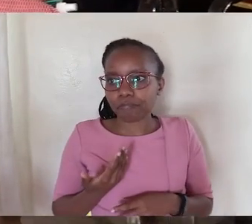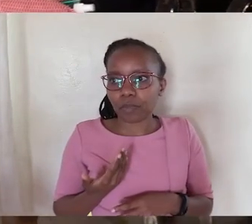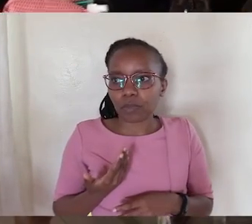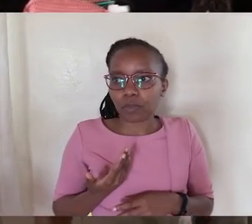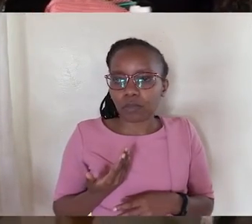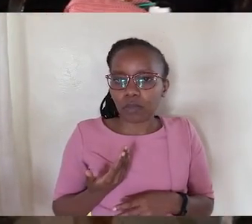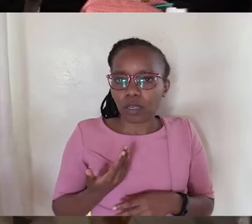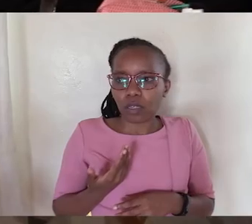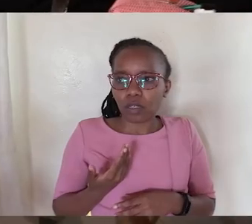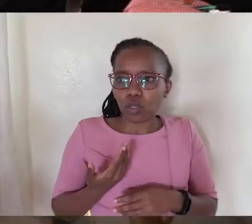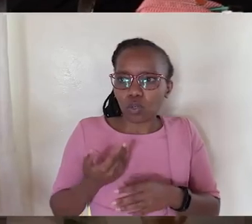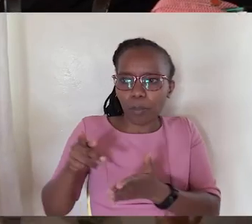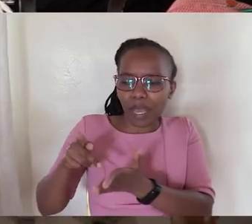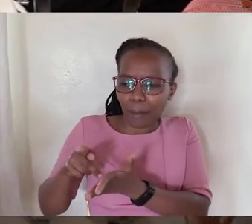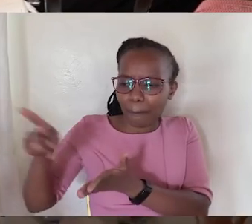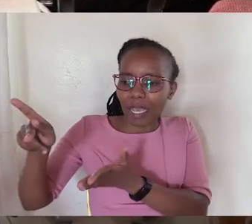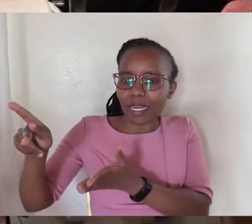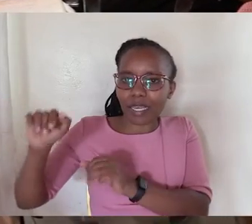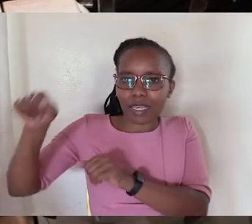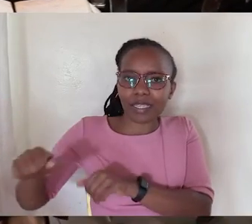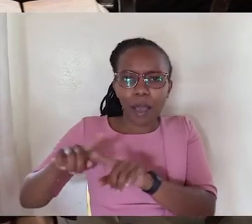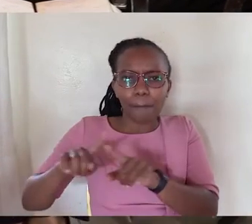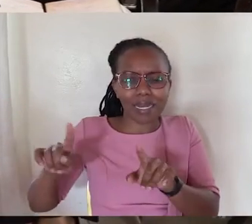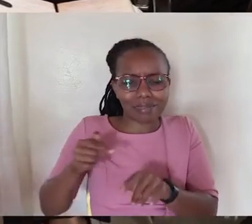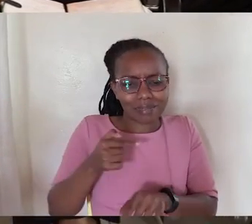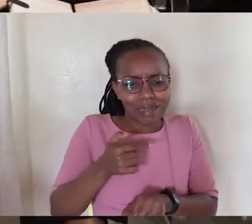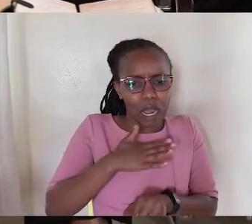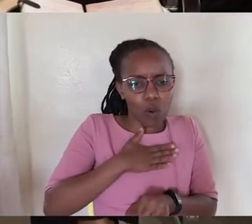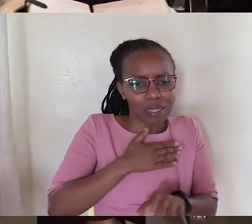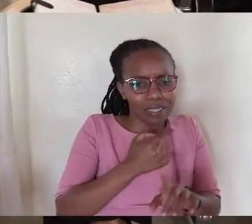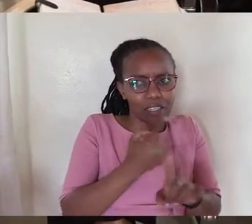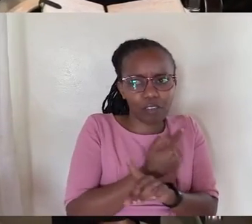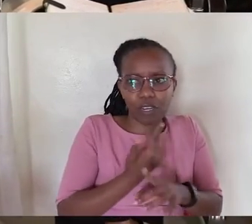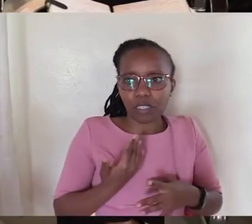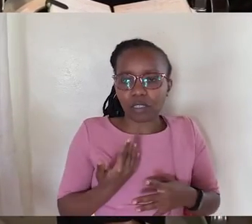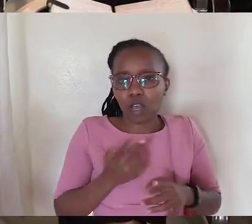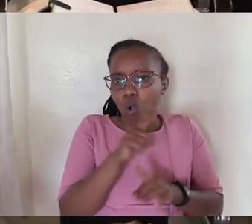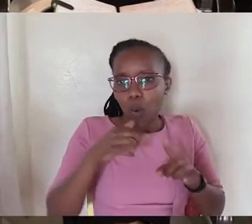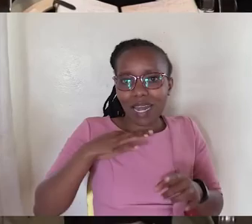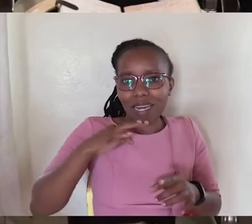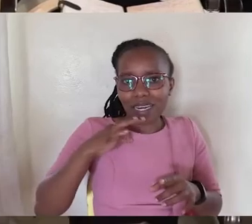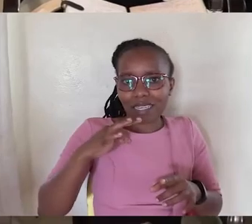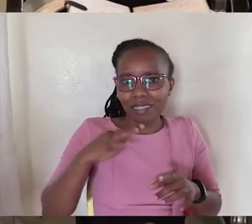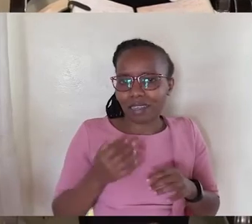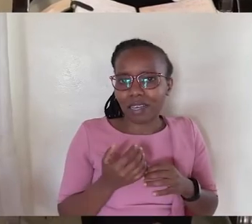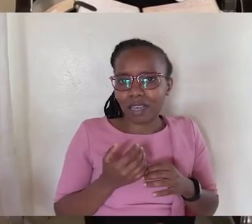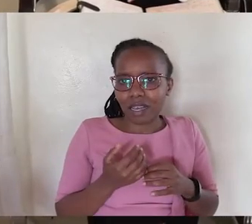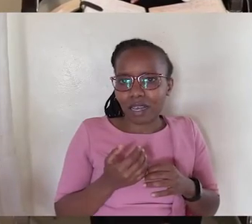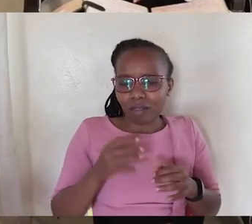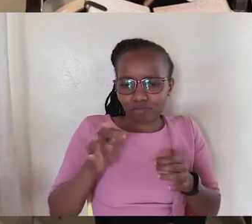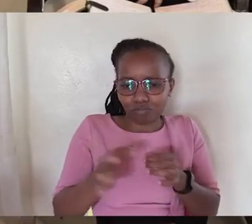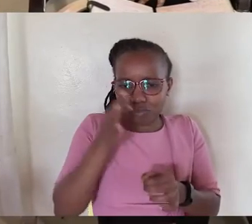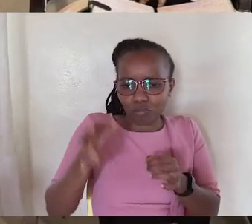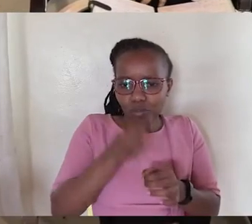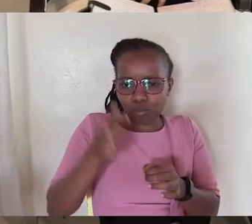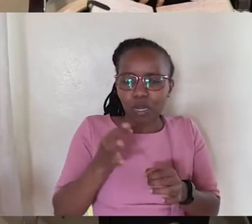you are being compensated, but somehow you're just simply being repaired, because a dress that is torn, even if you stitch it, it does not go back to its original form, and